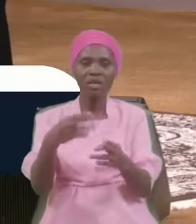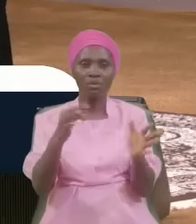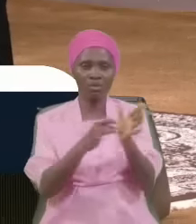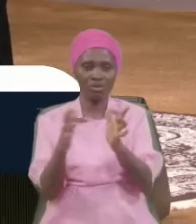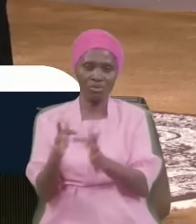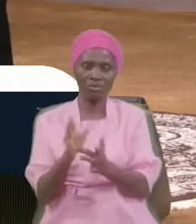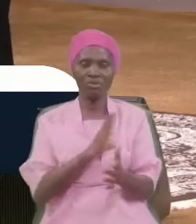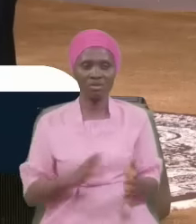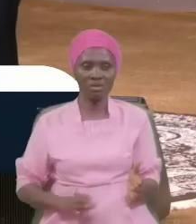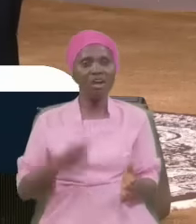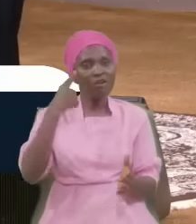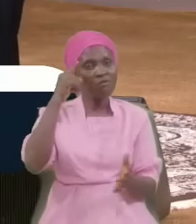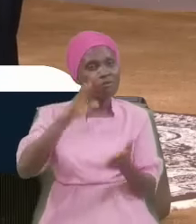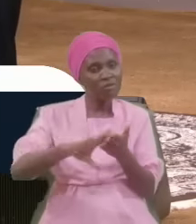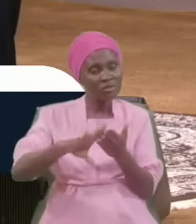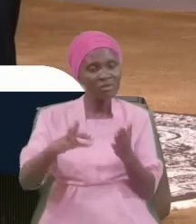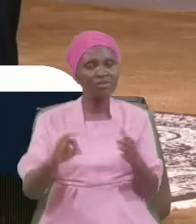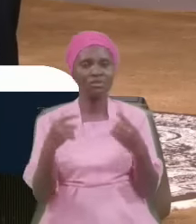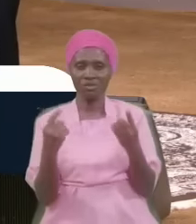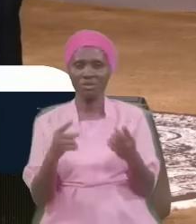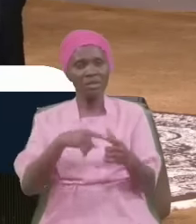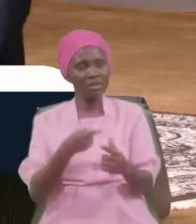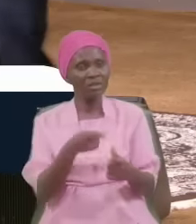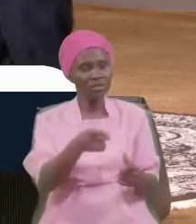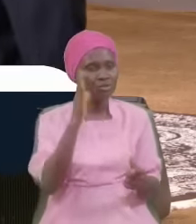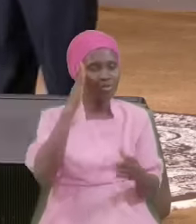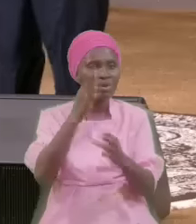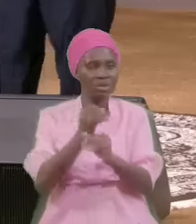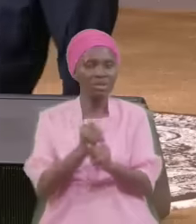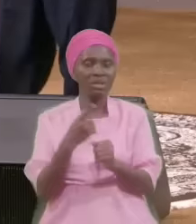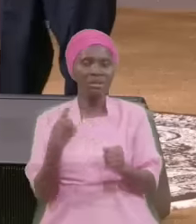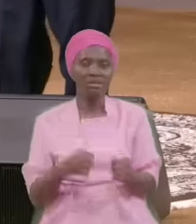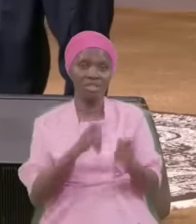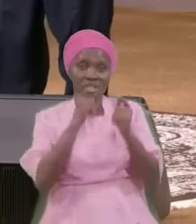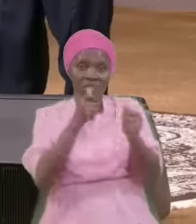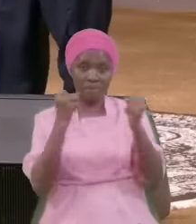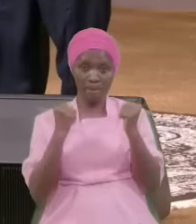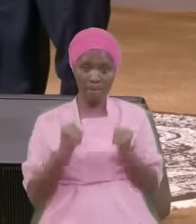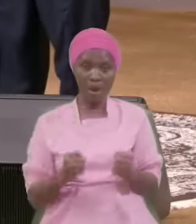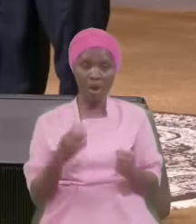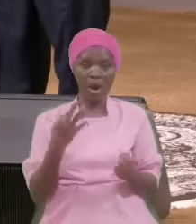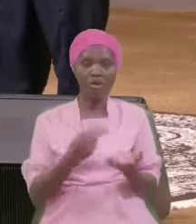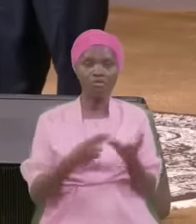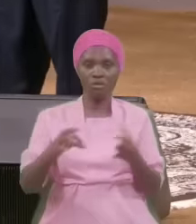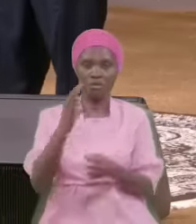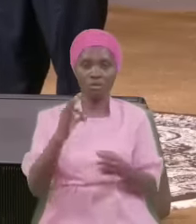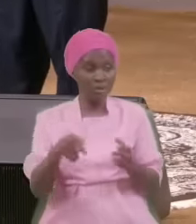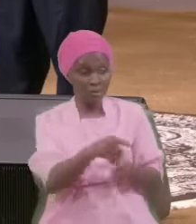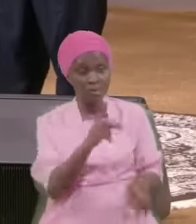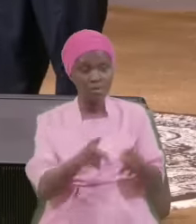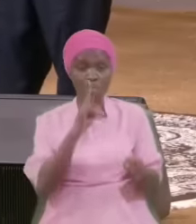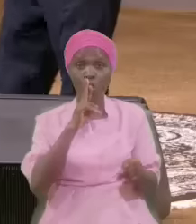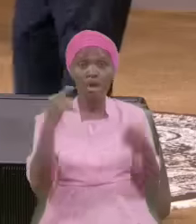of sins, and ye shall receive the gift of the Holy Ghost. These people, they were sinners, they were to repent, and the moment